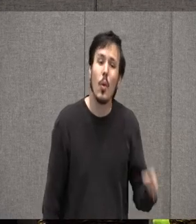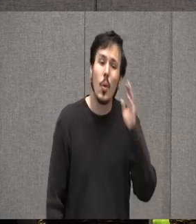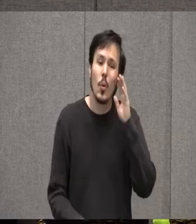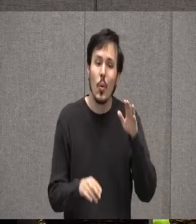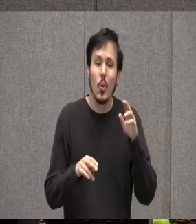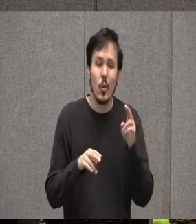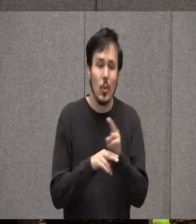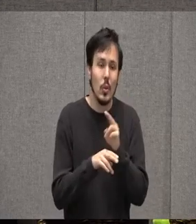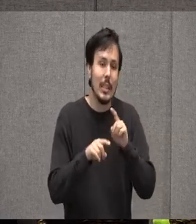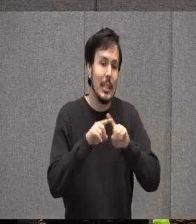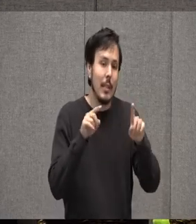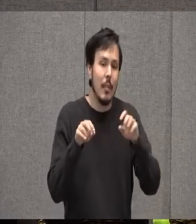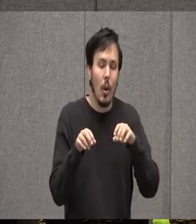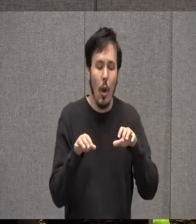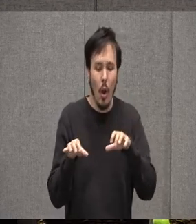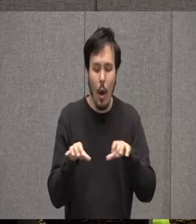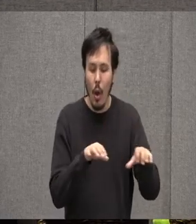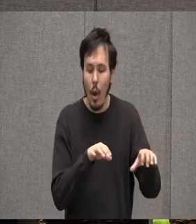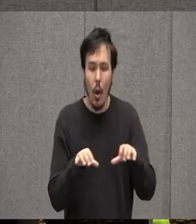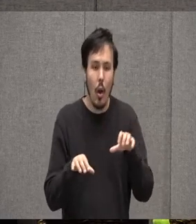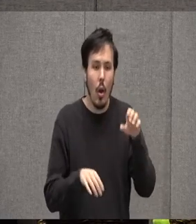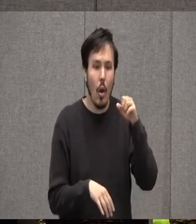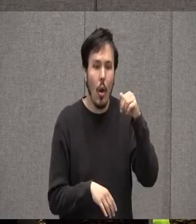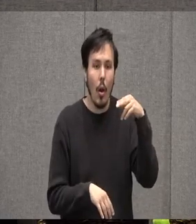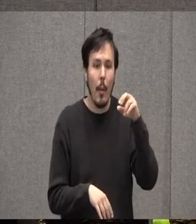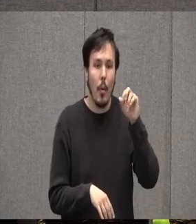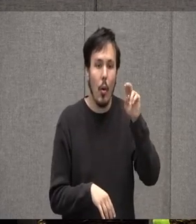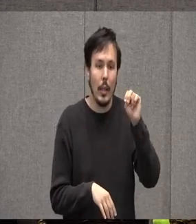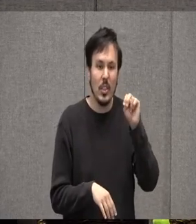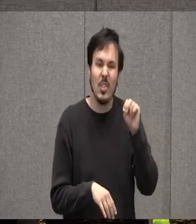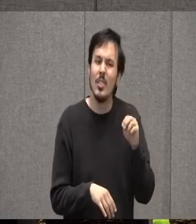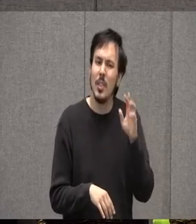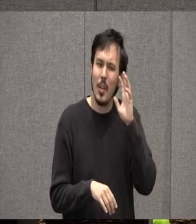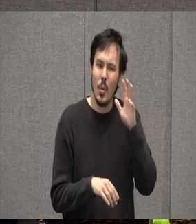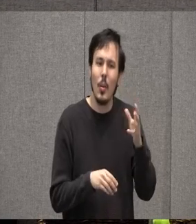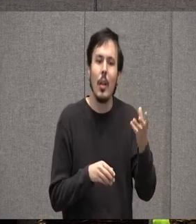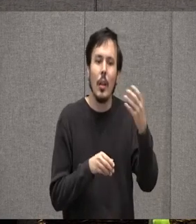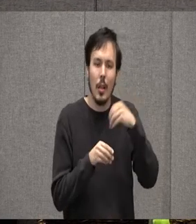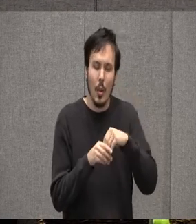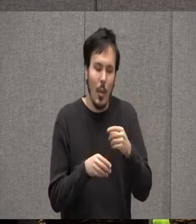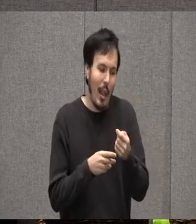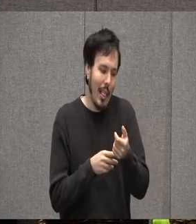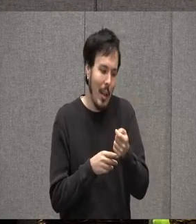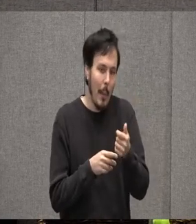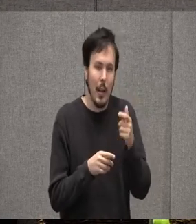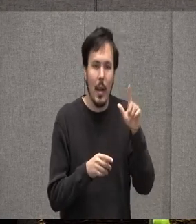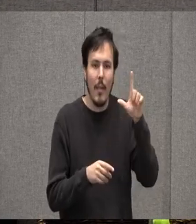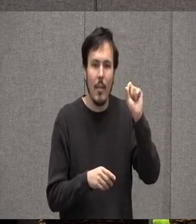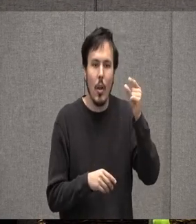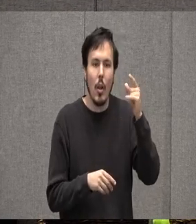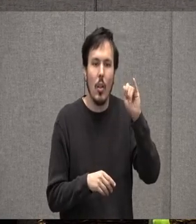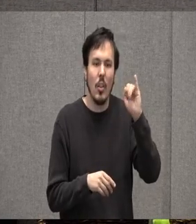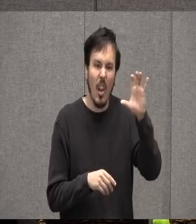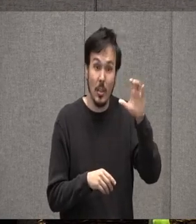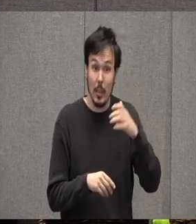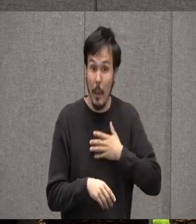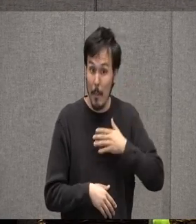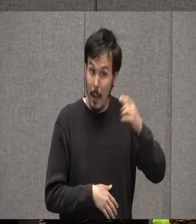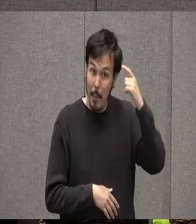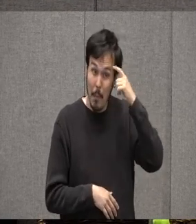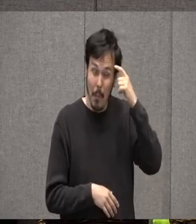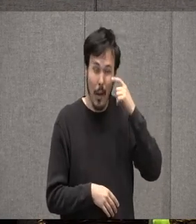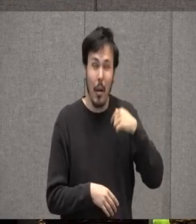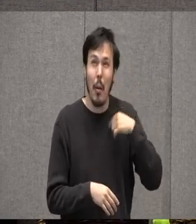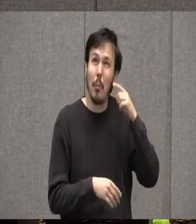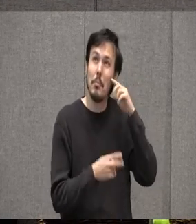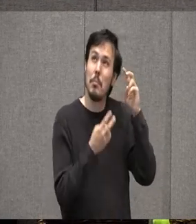operations, and it's a little bit of logic. And as I was thinking about this earlier, I actually in my brain mixed it up and I said